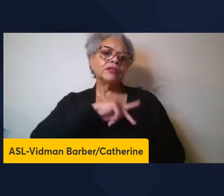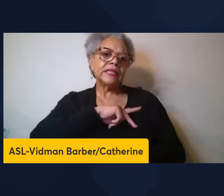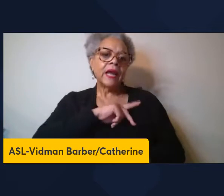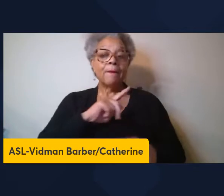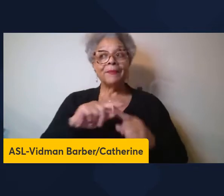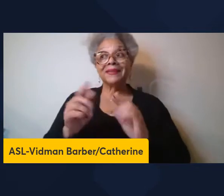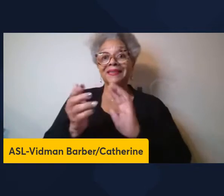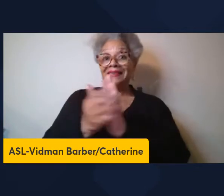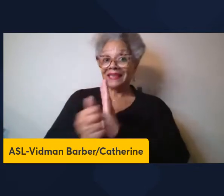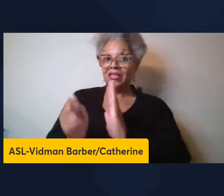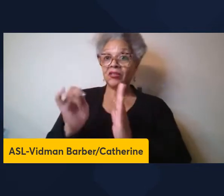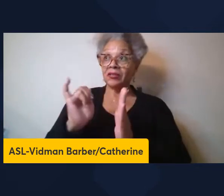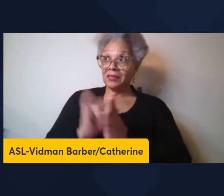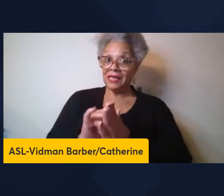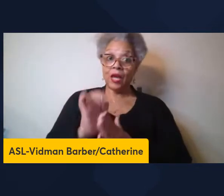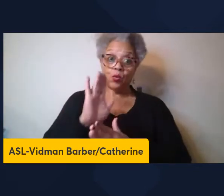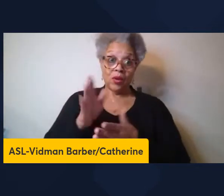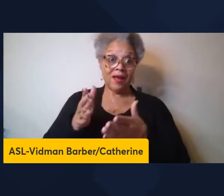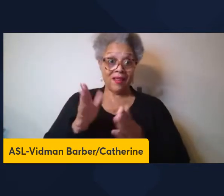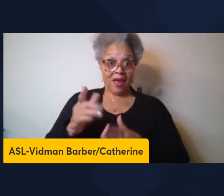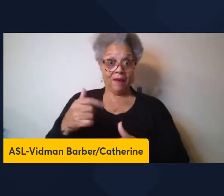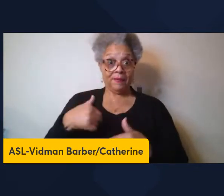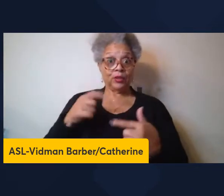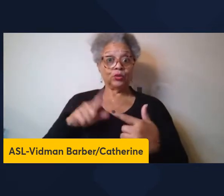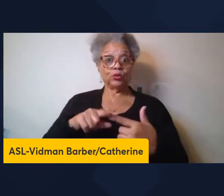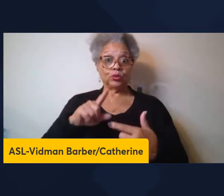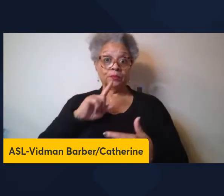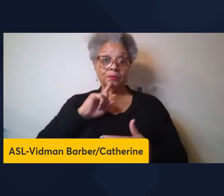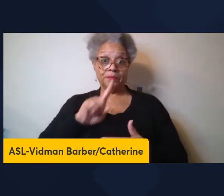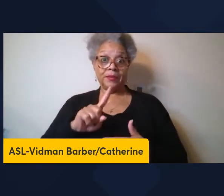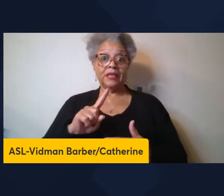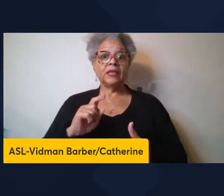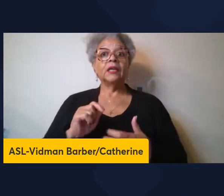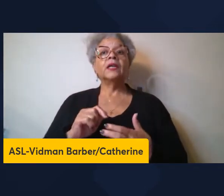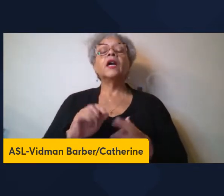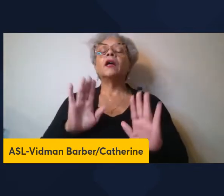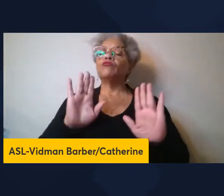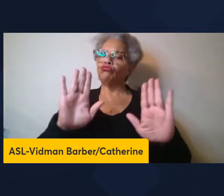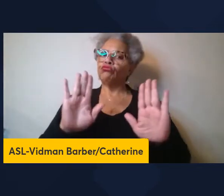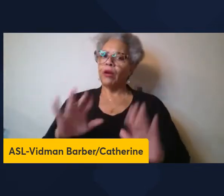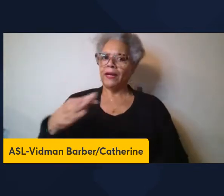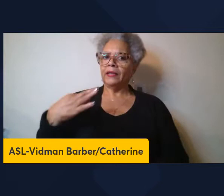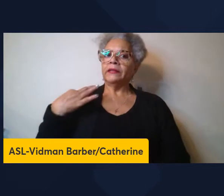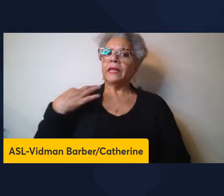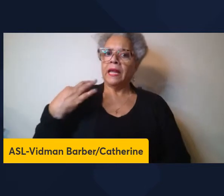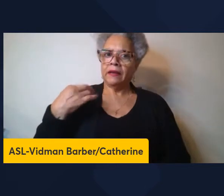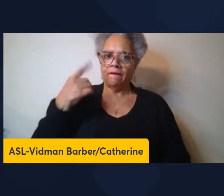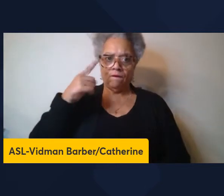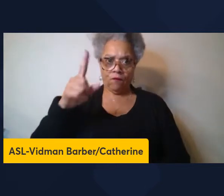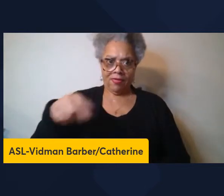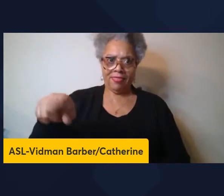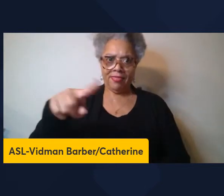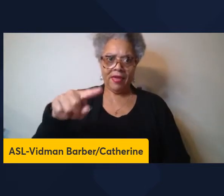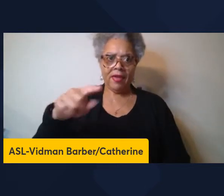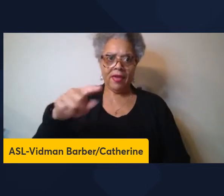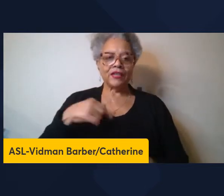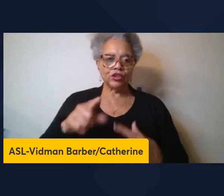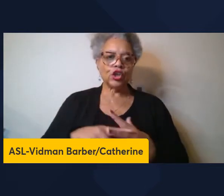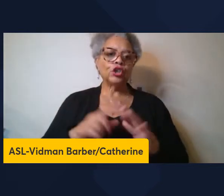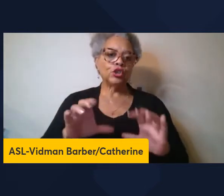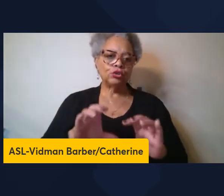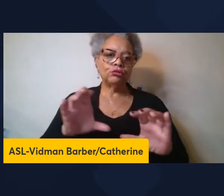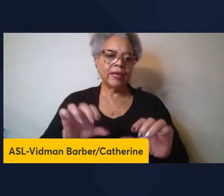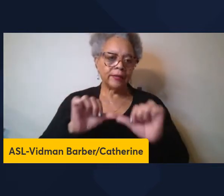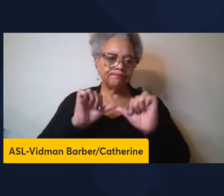skills that would allow me to be the great candidate for them. I began to do that on LinkedIn.